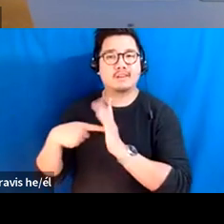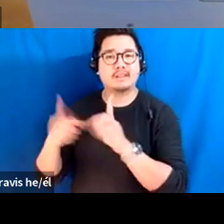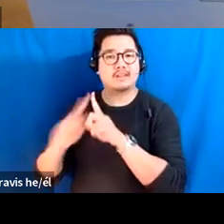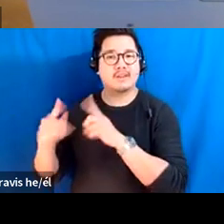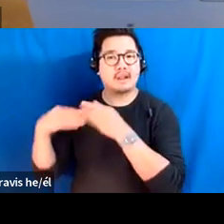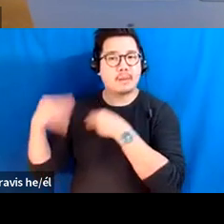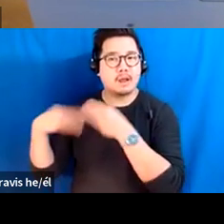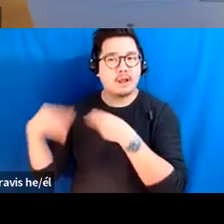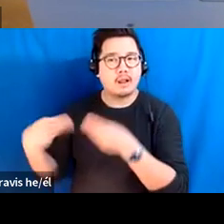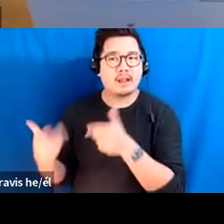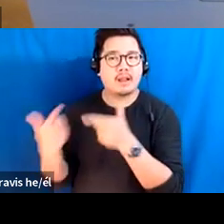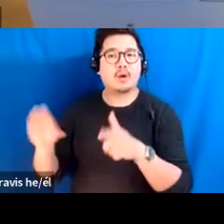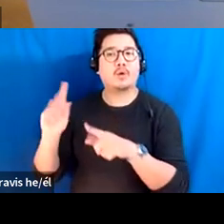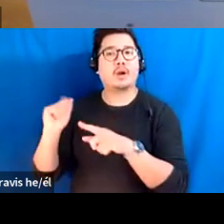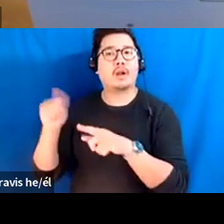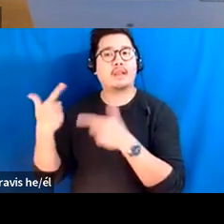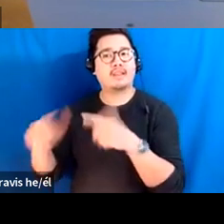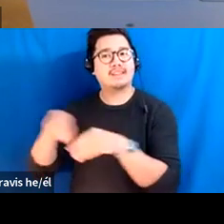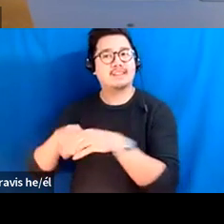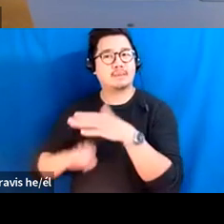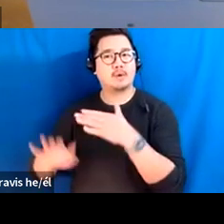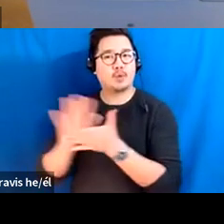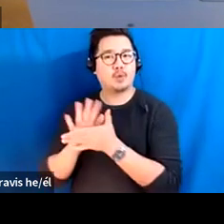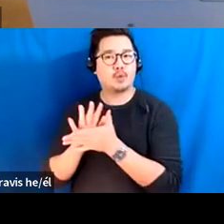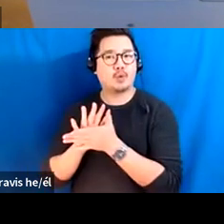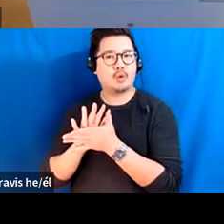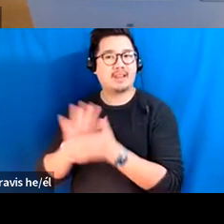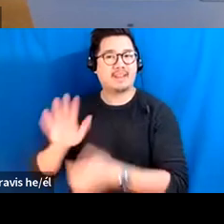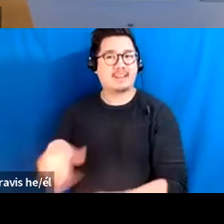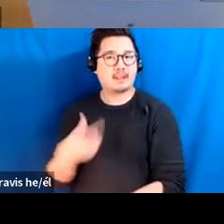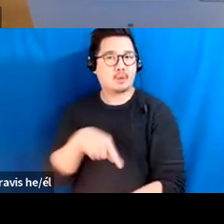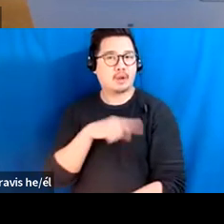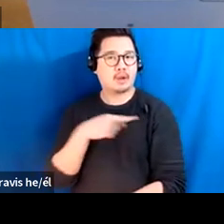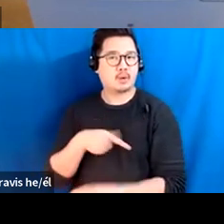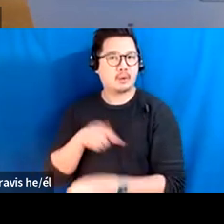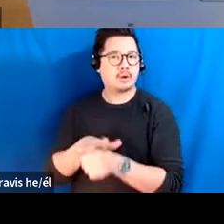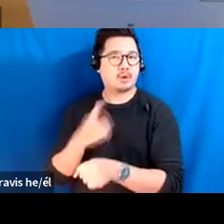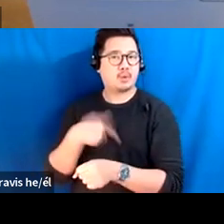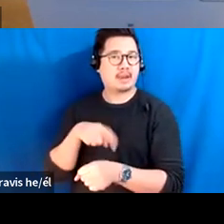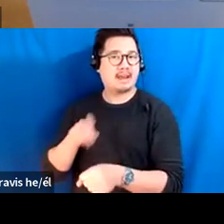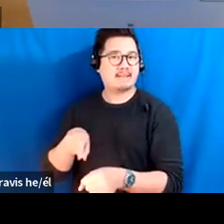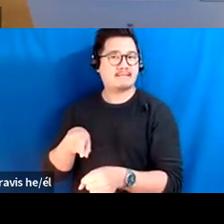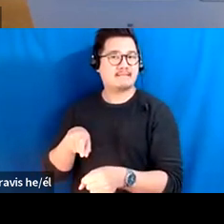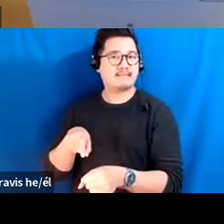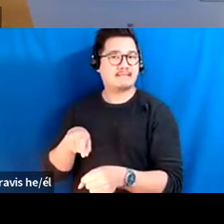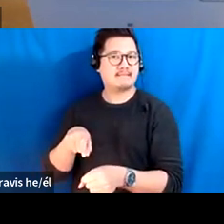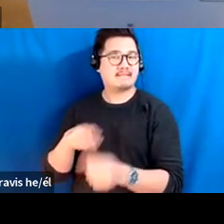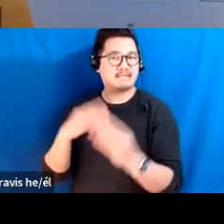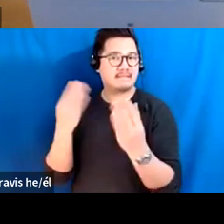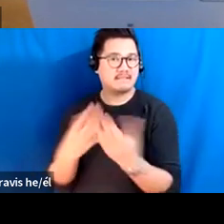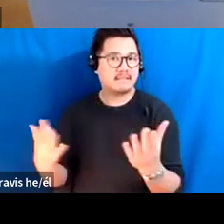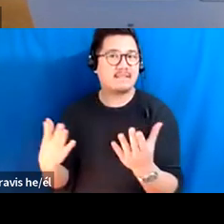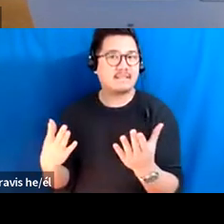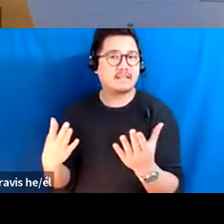programs across our elementary schools that's that's the quality guarantee that i think we have to not only communicate put the stake in the